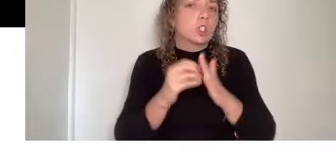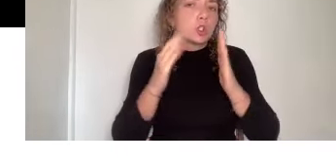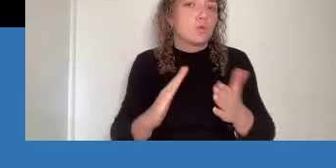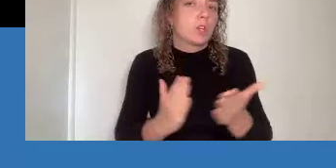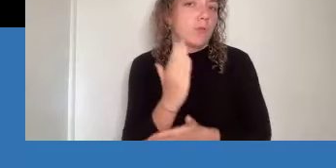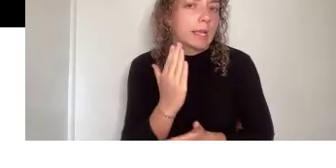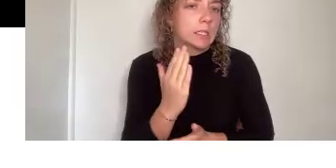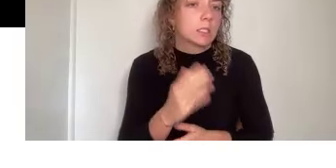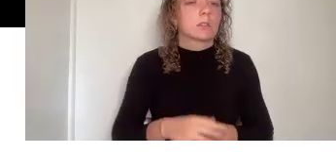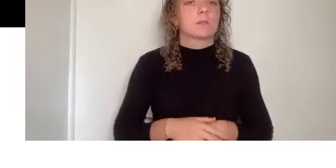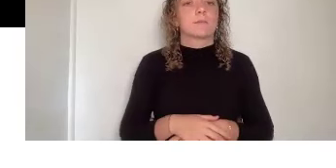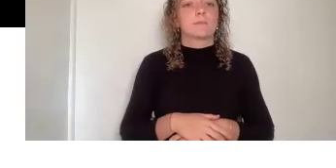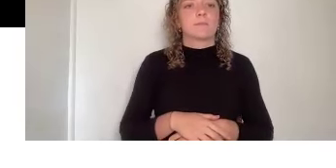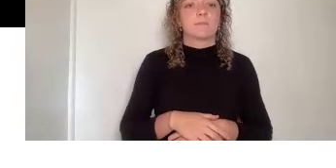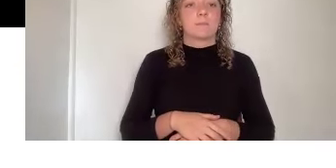here.